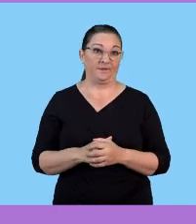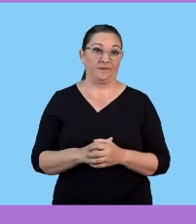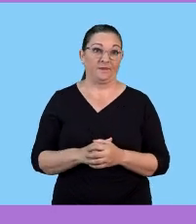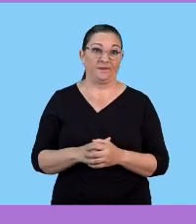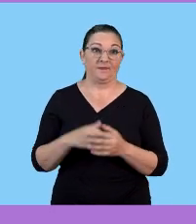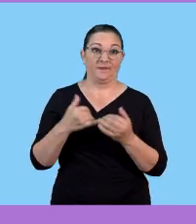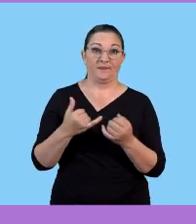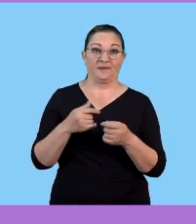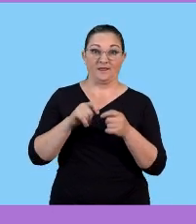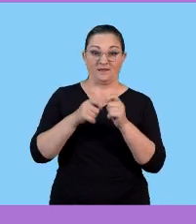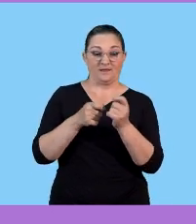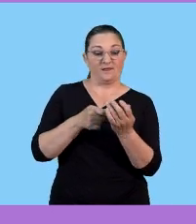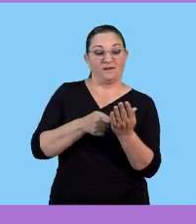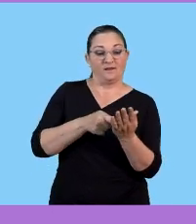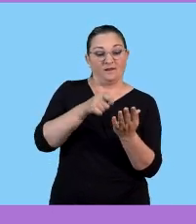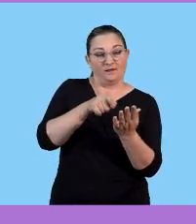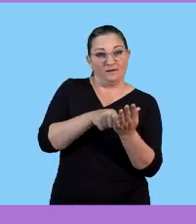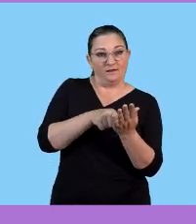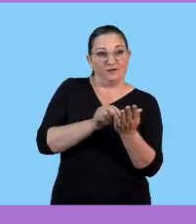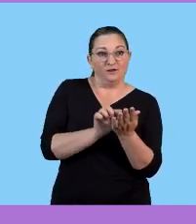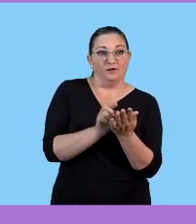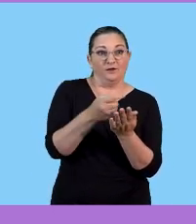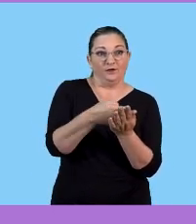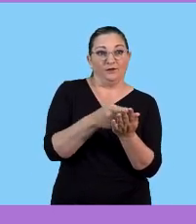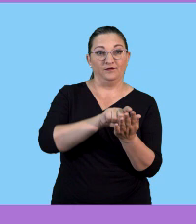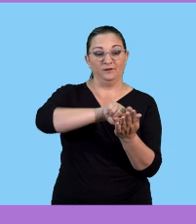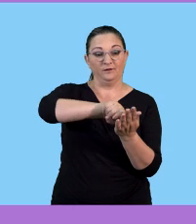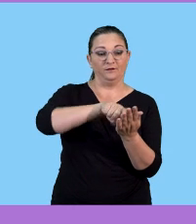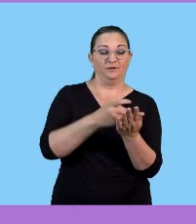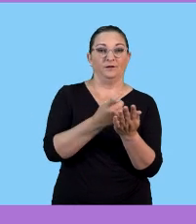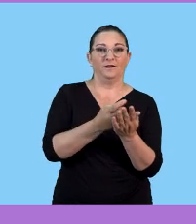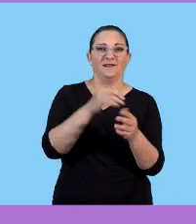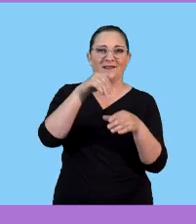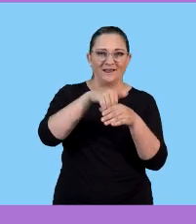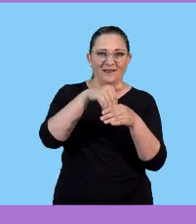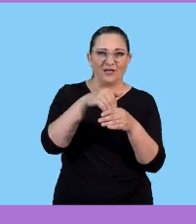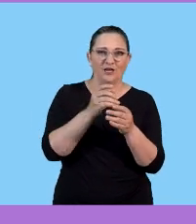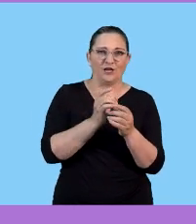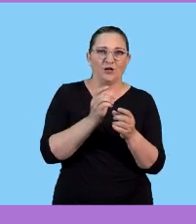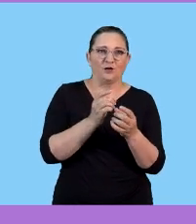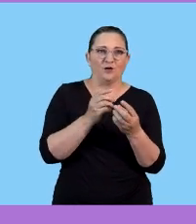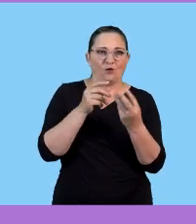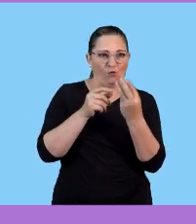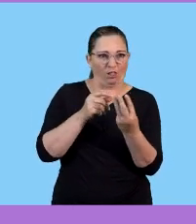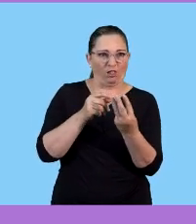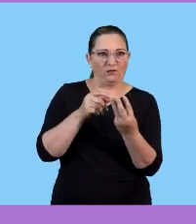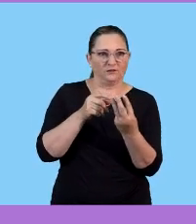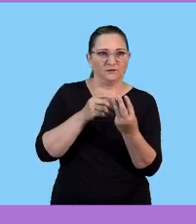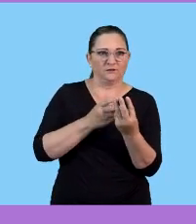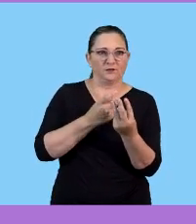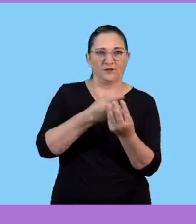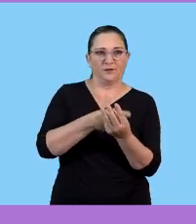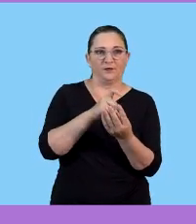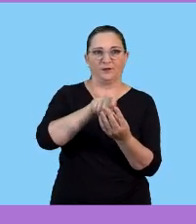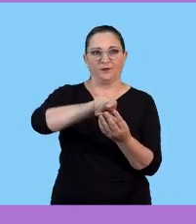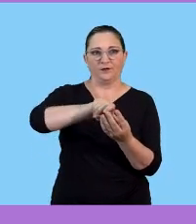twisted copper wires that we had in previous steps into the holes in the prongs. Perfect. Nice